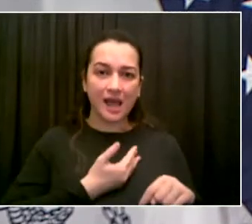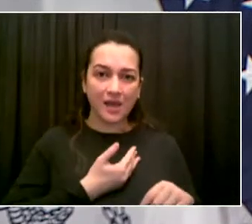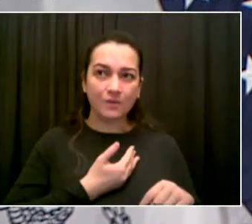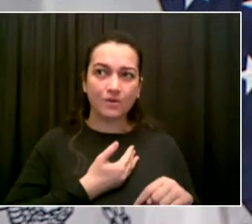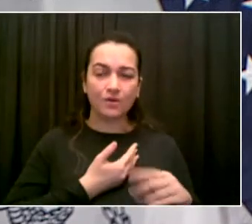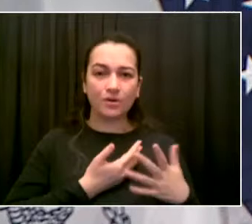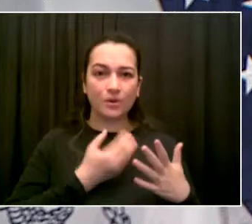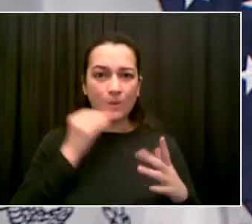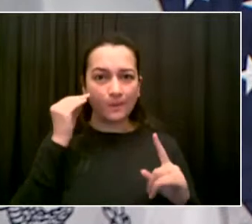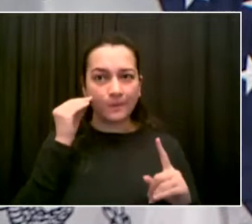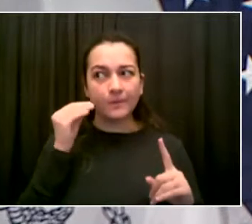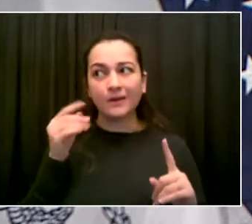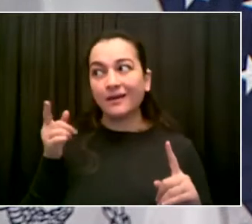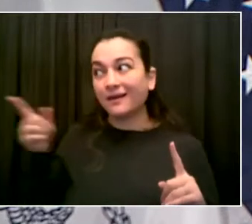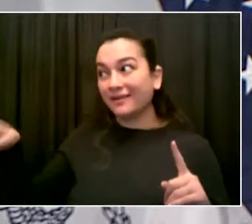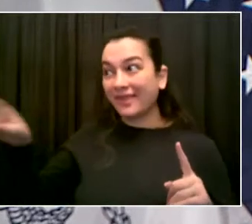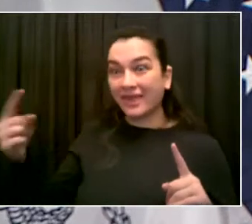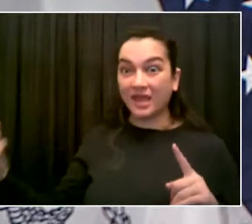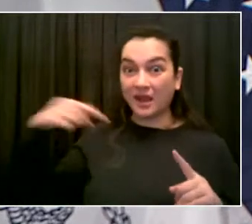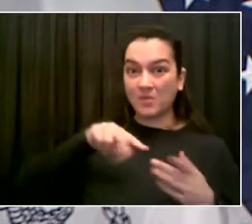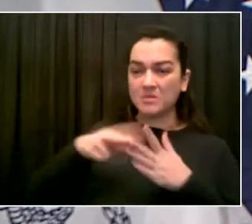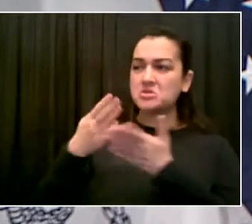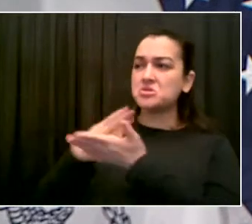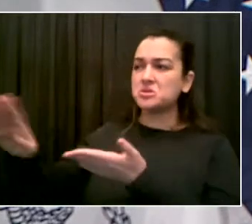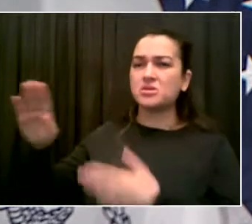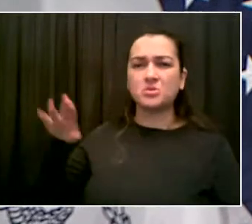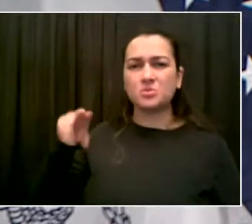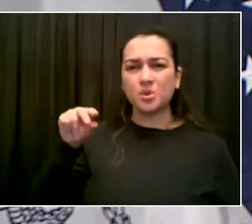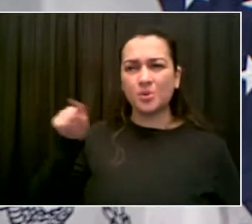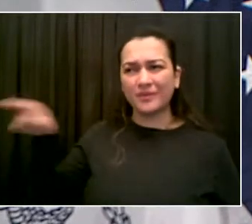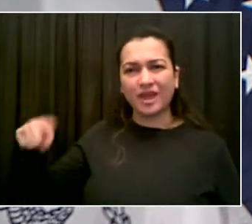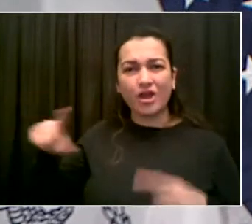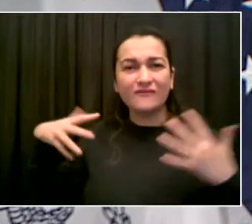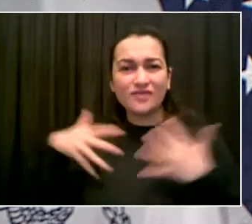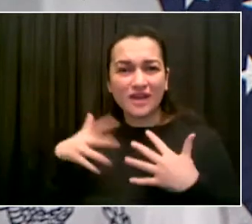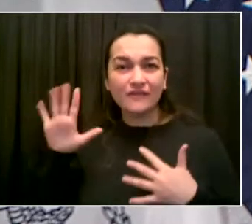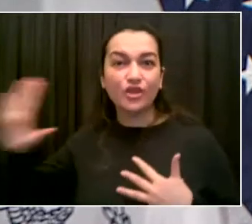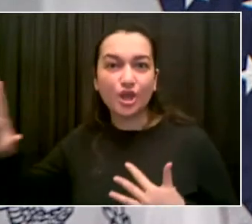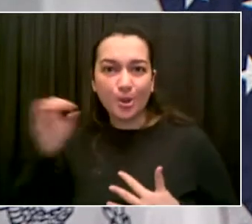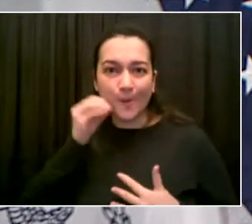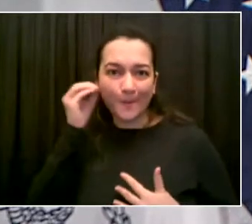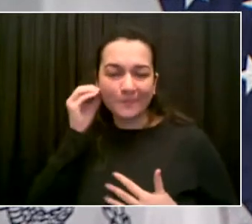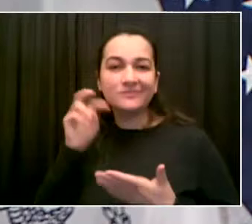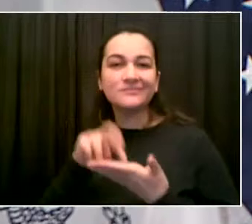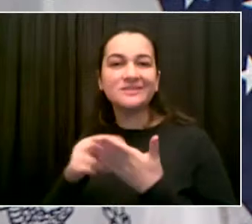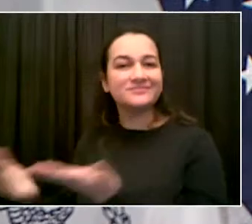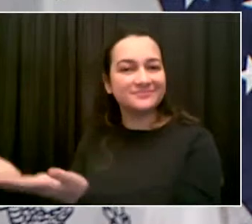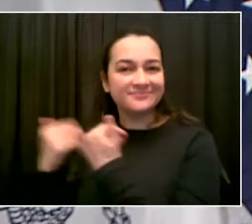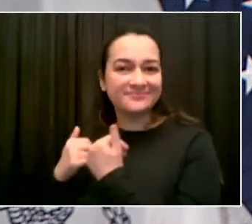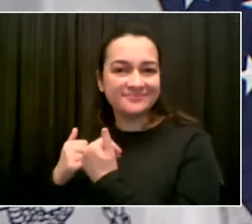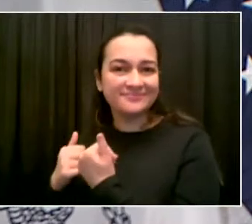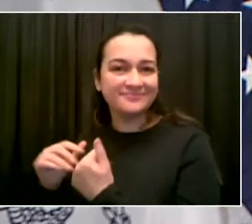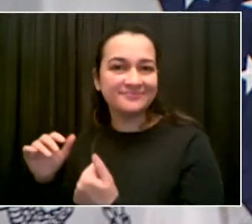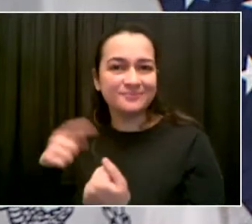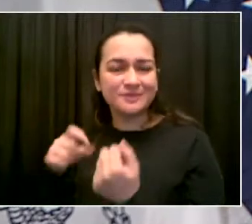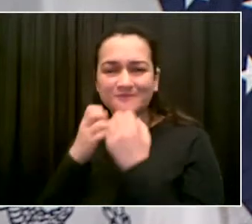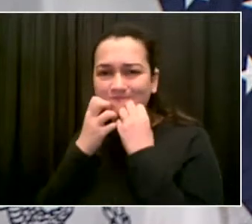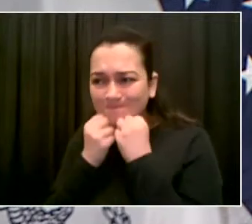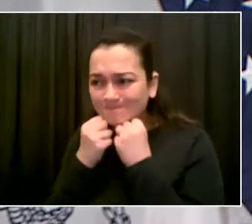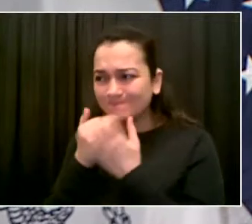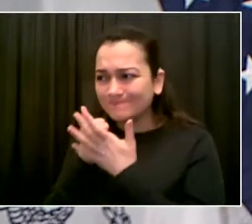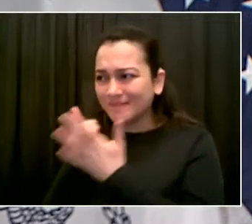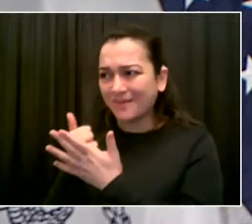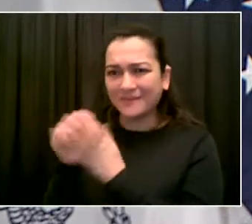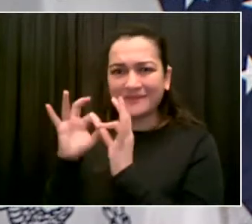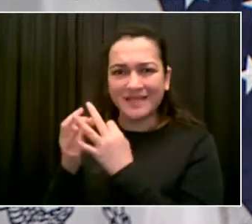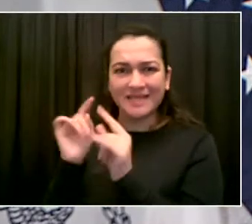parent faced with the same challenge would do the same thing and try and get their families to safety. So why don't we go and deal with the root cause? I think it's the right